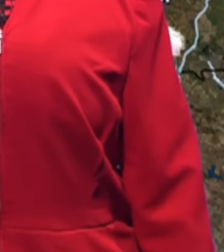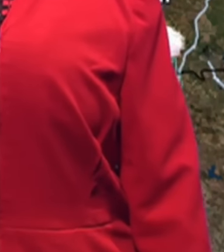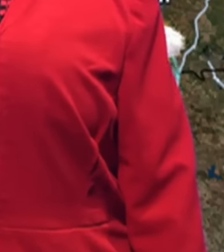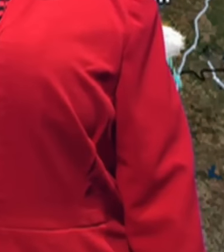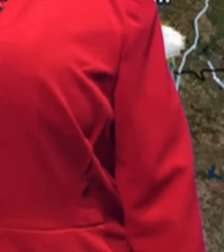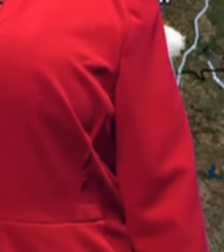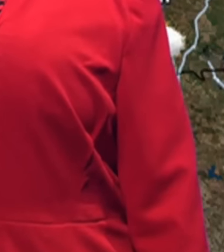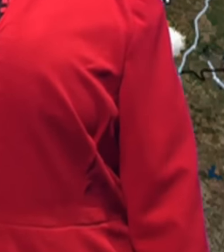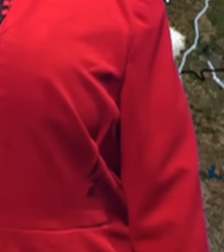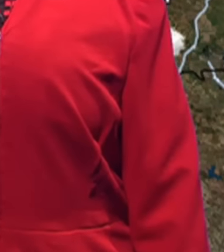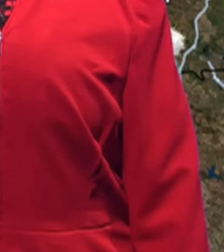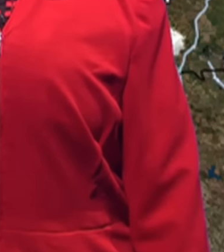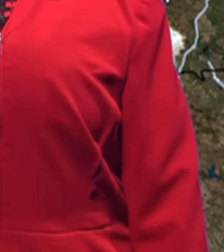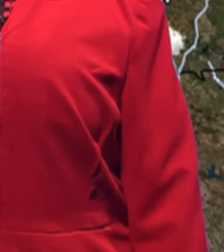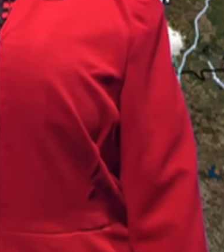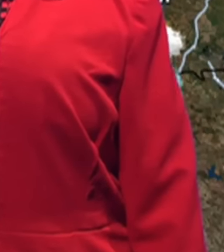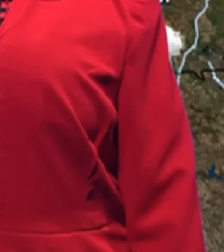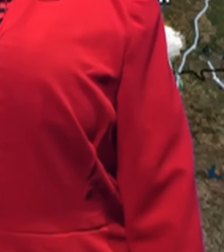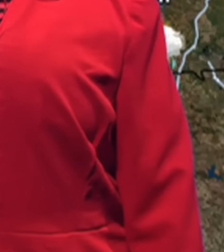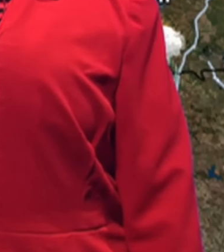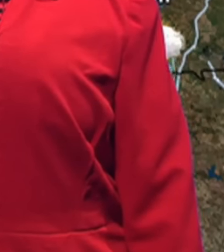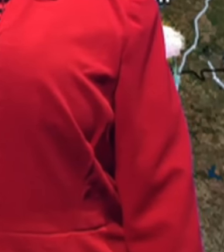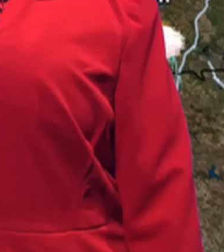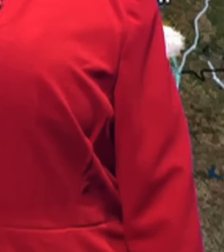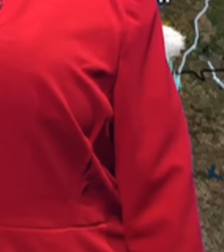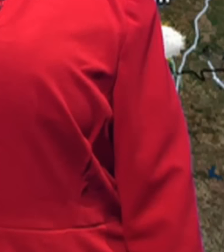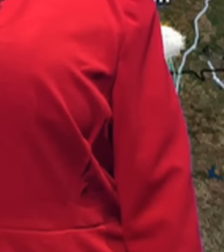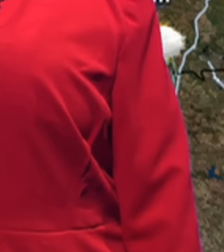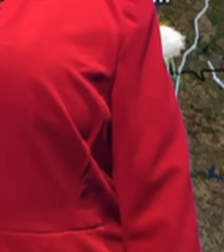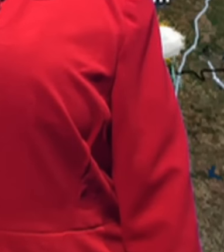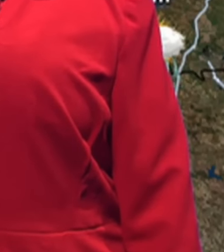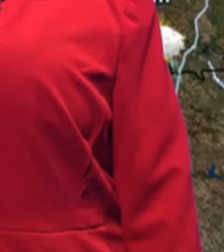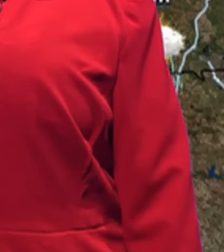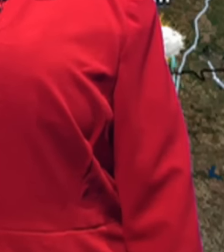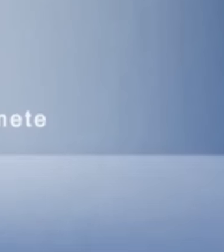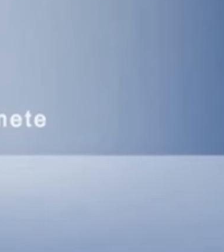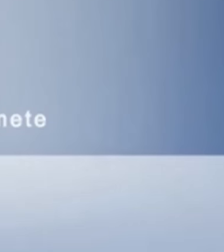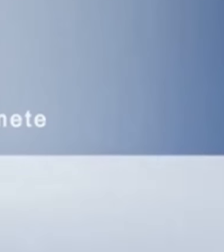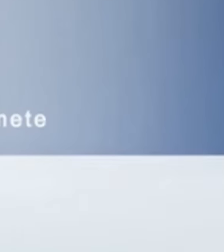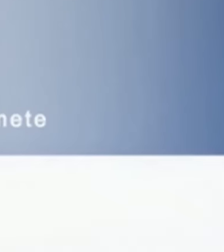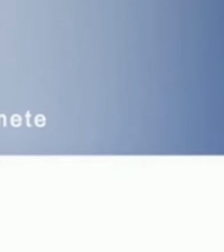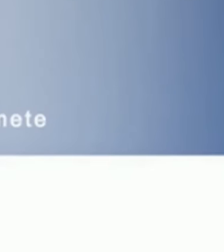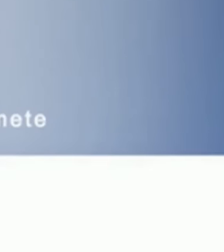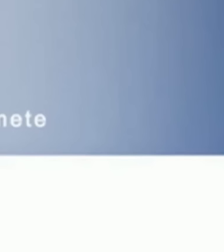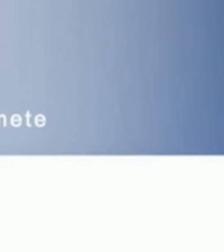tše masometharo go thwa go nna setlogolo sa kganyago ke lebogile nako ya lena ke re ga e be boroko